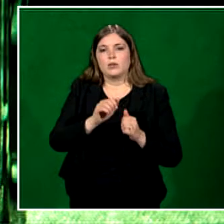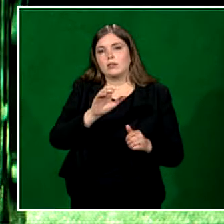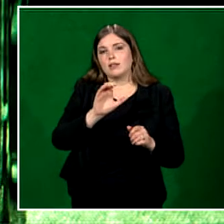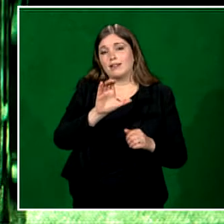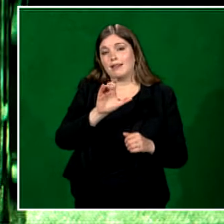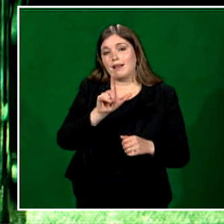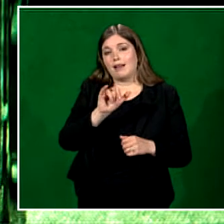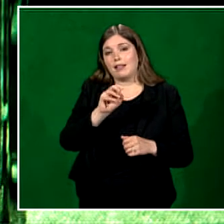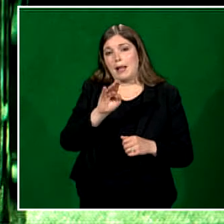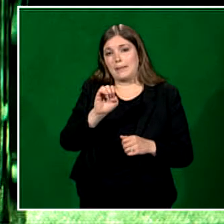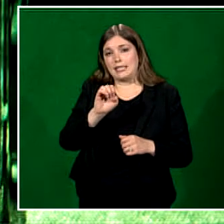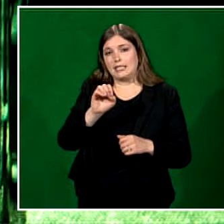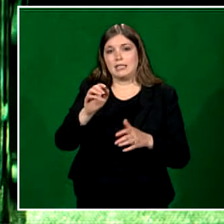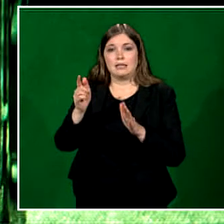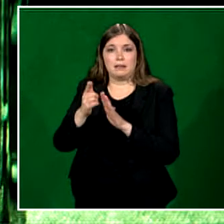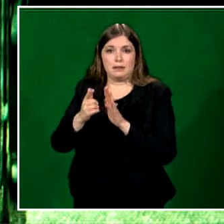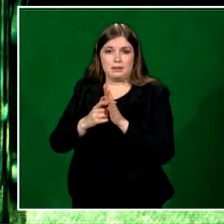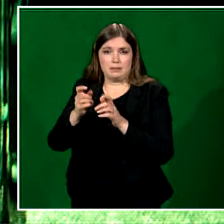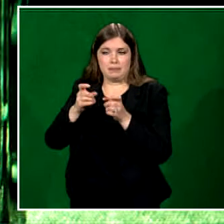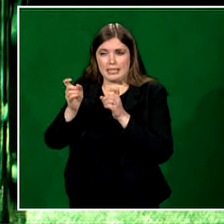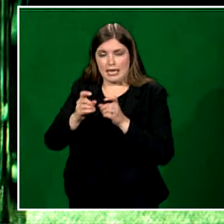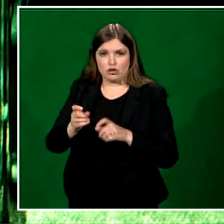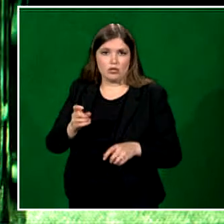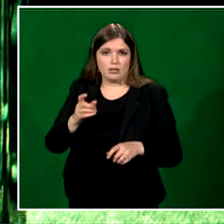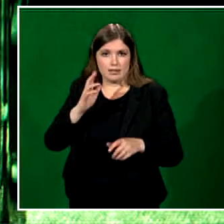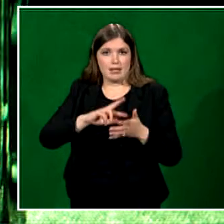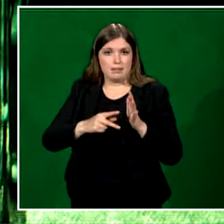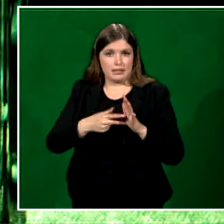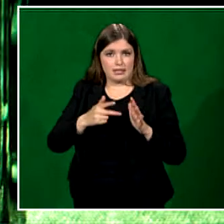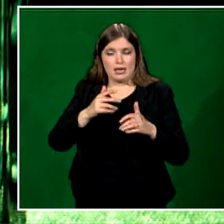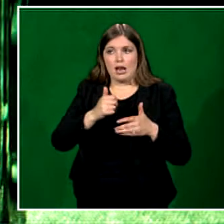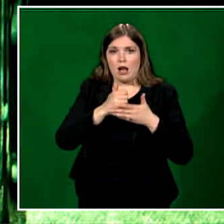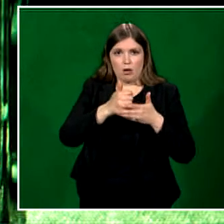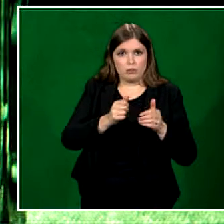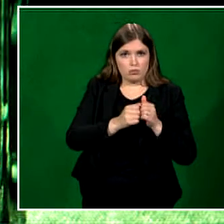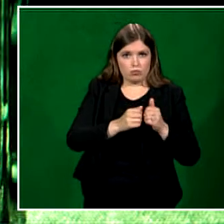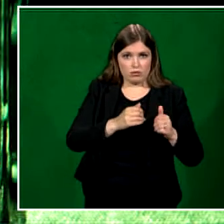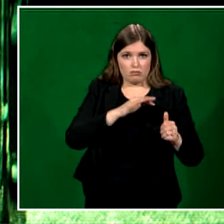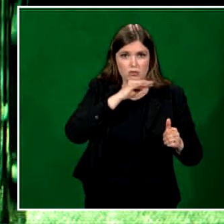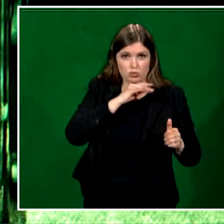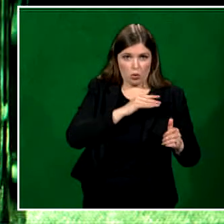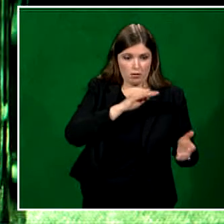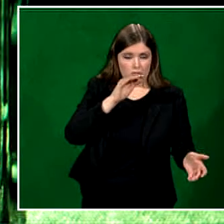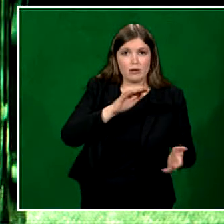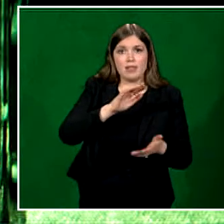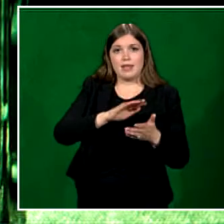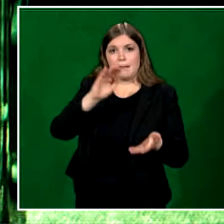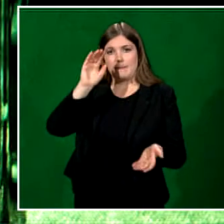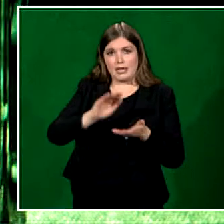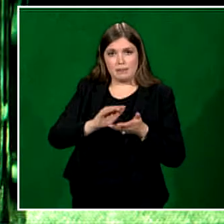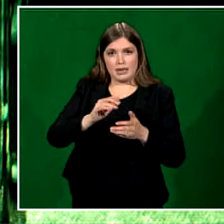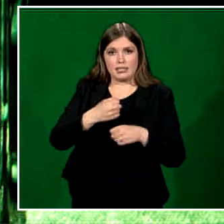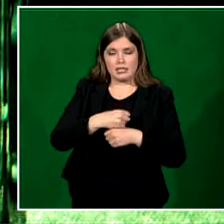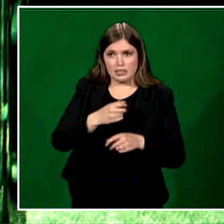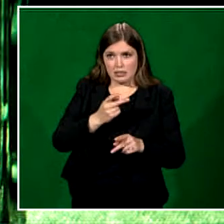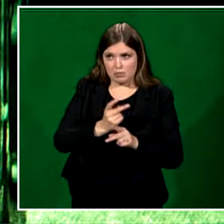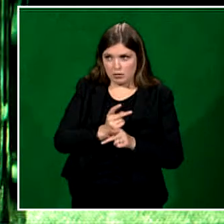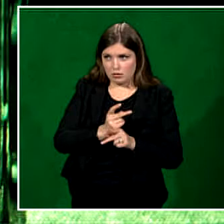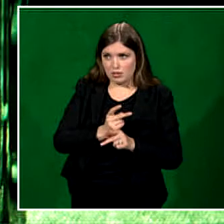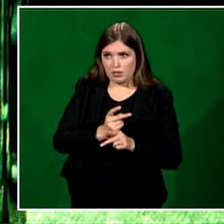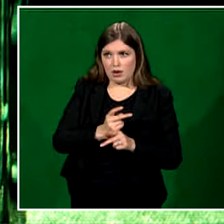It fixes carbon dioxide from the atmosphere into the soil. It also minimizes the production of methane gas from the